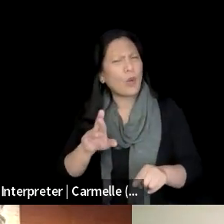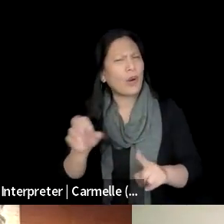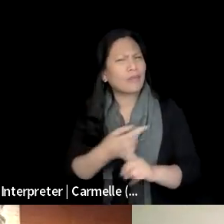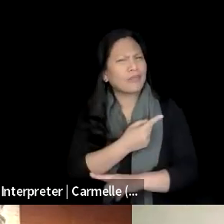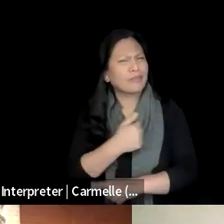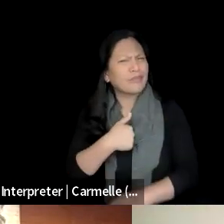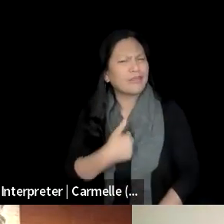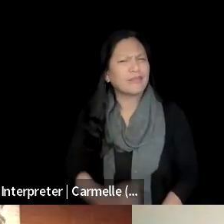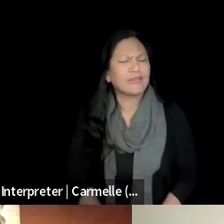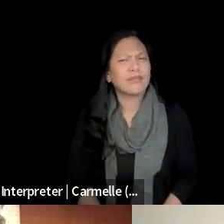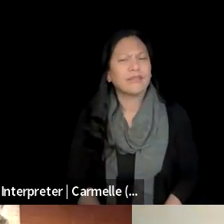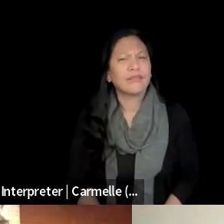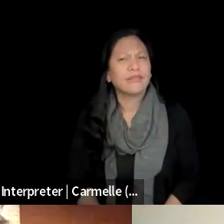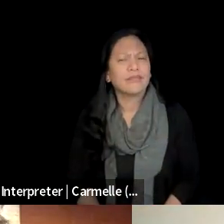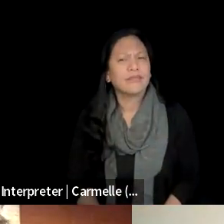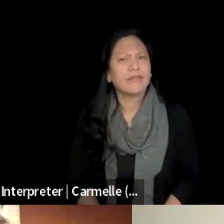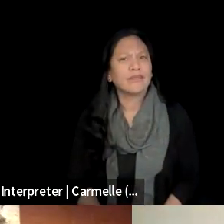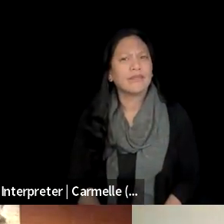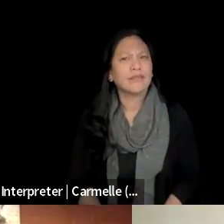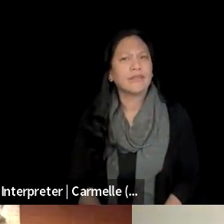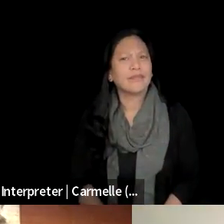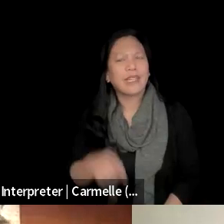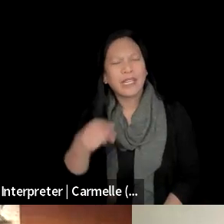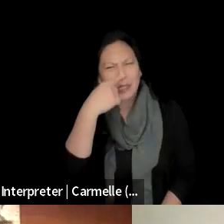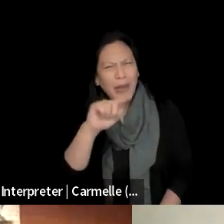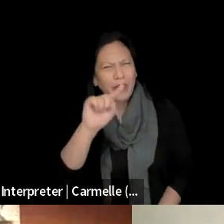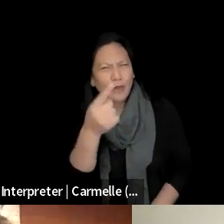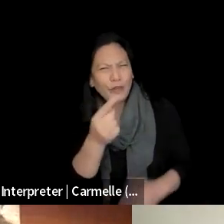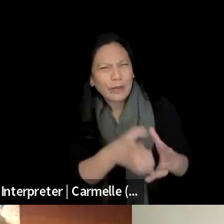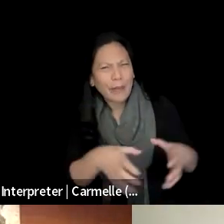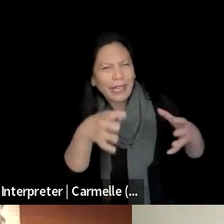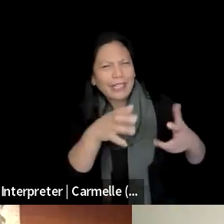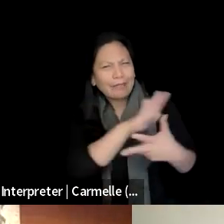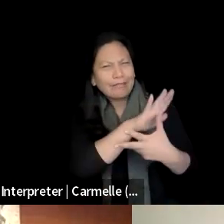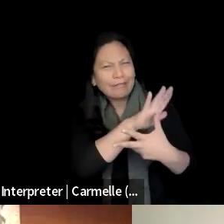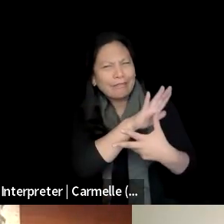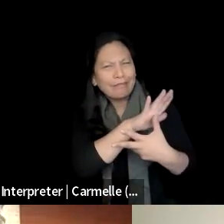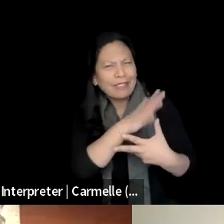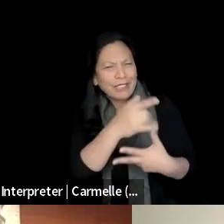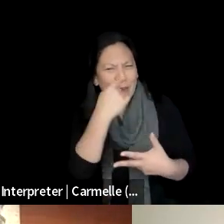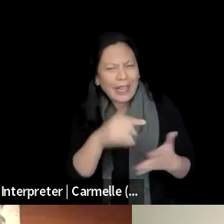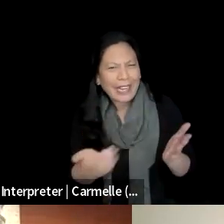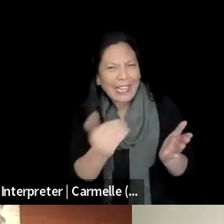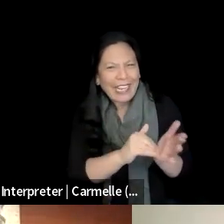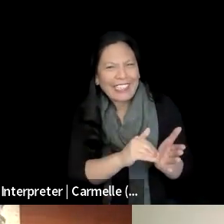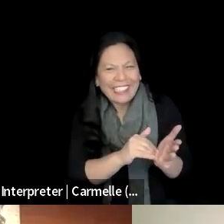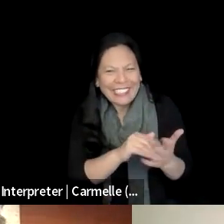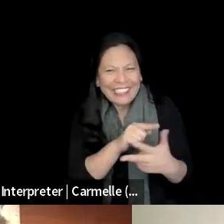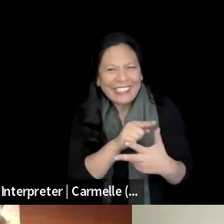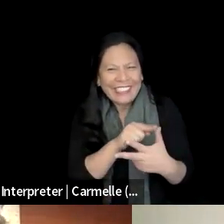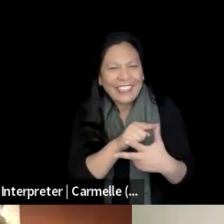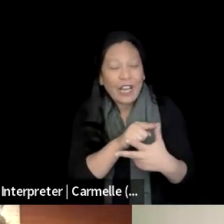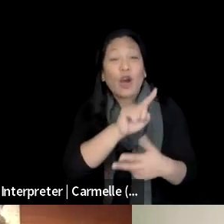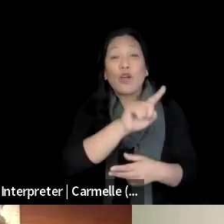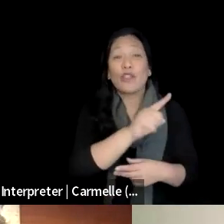I'm missing? No, that's great. But can you repeat the first bucket? Because I was panicking about what question I was going to ask next. So just say it again.